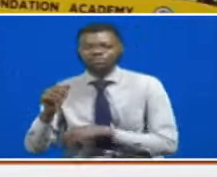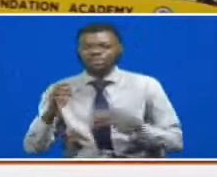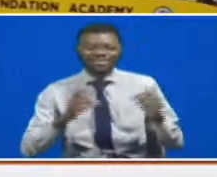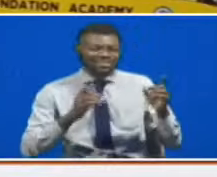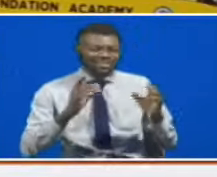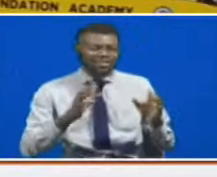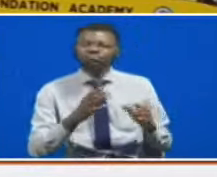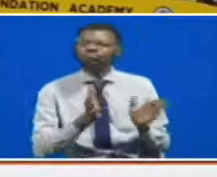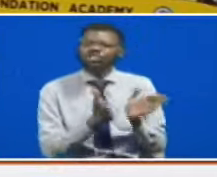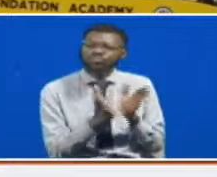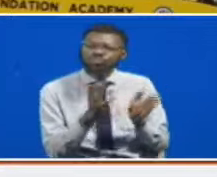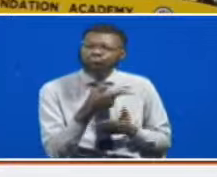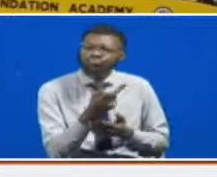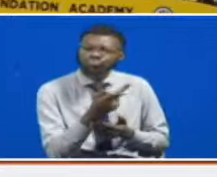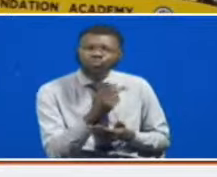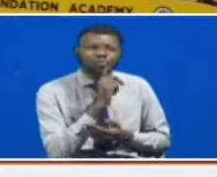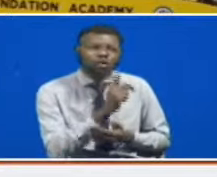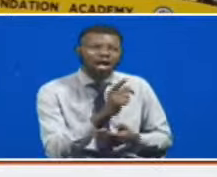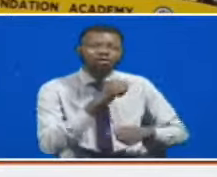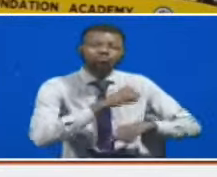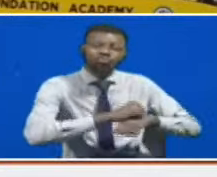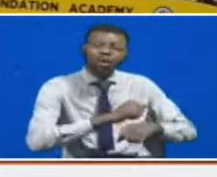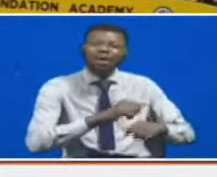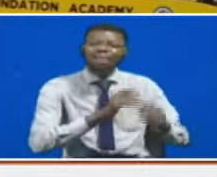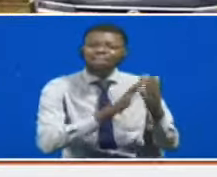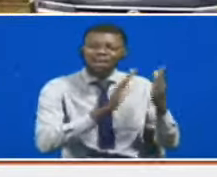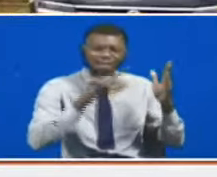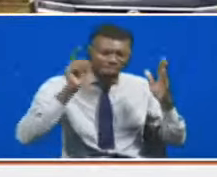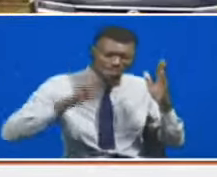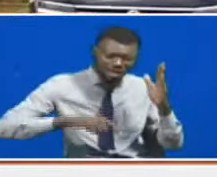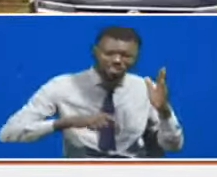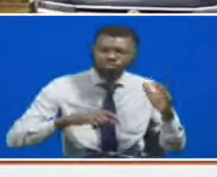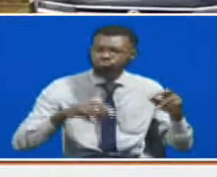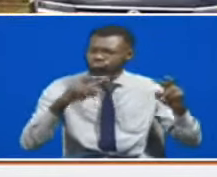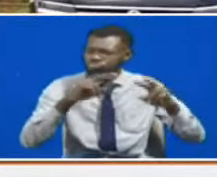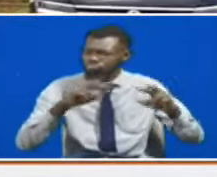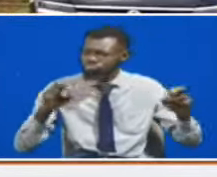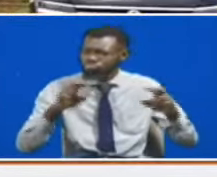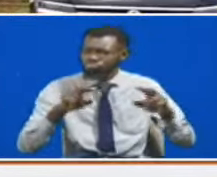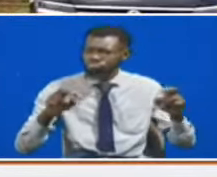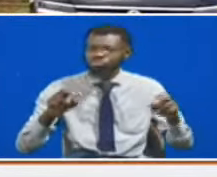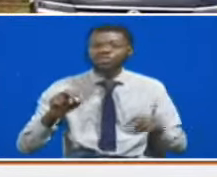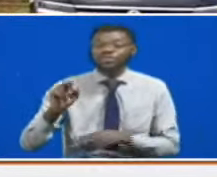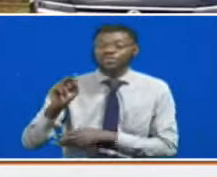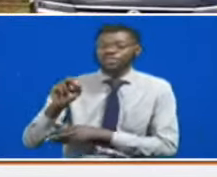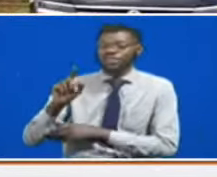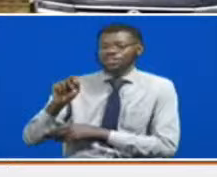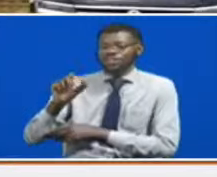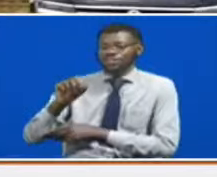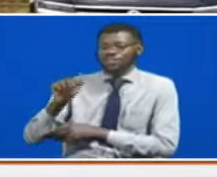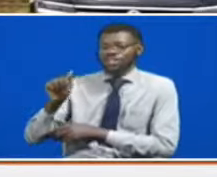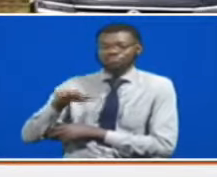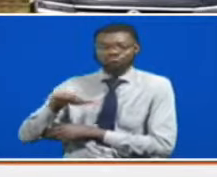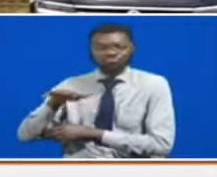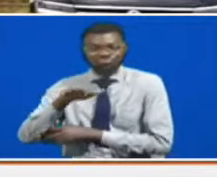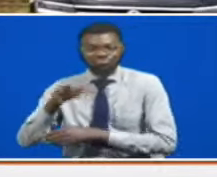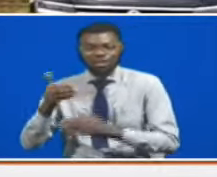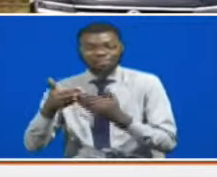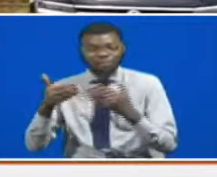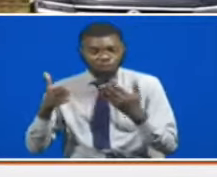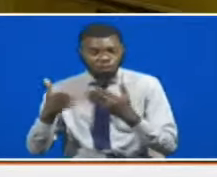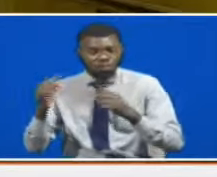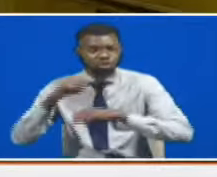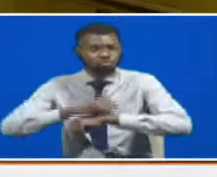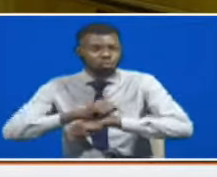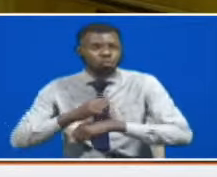Njao instructed all school buses to undergo mandatory inspection at the NTSA yard before institutions reopen, making sure